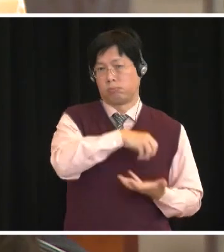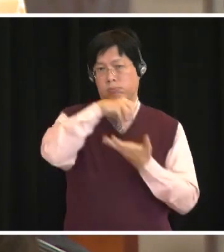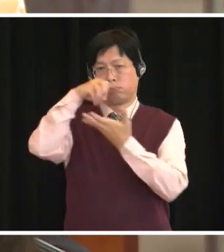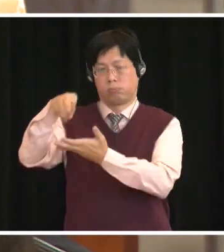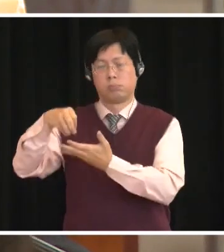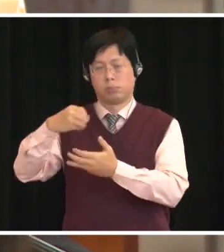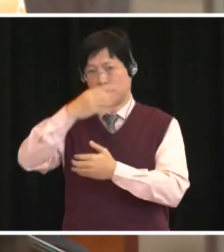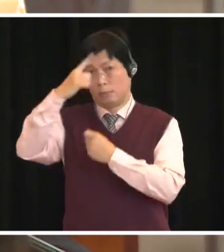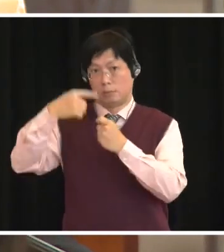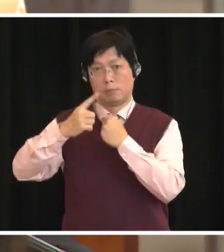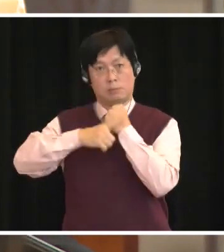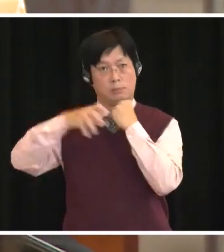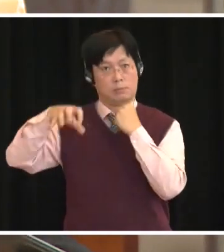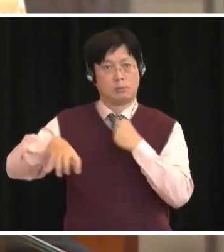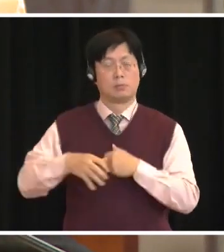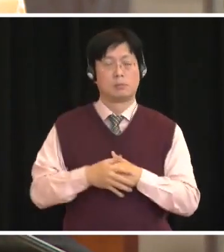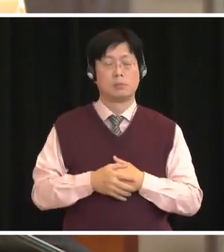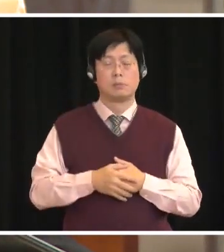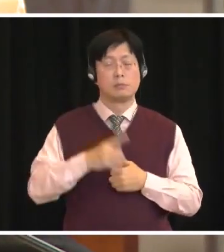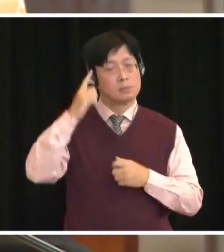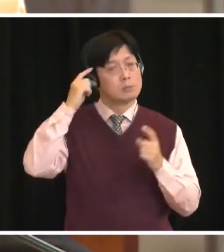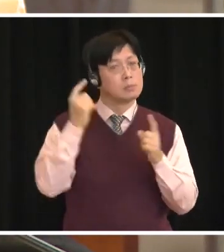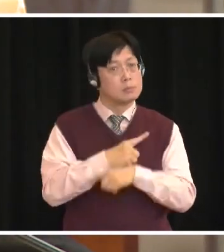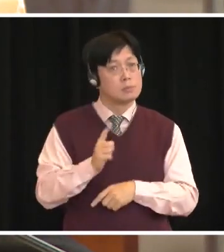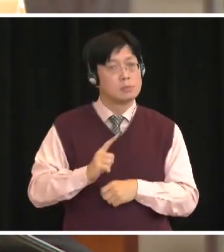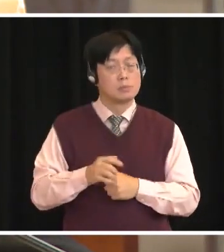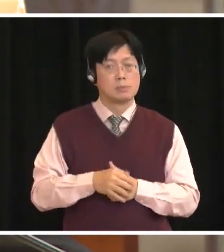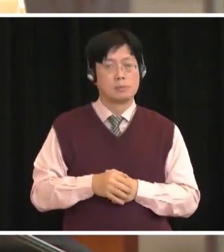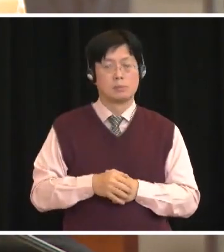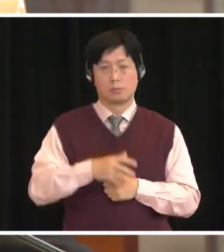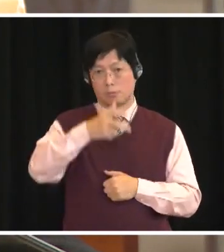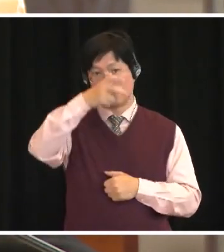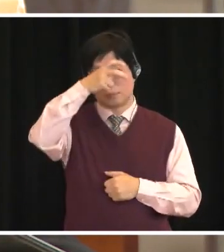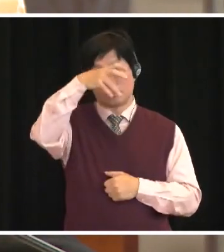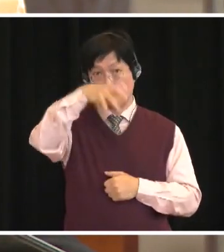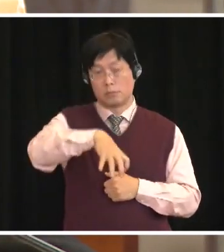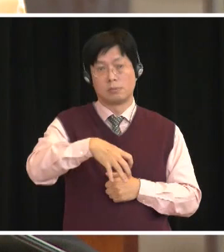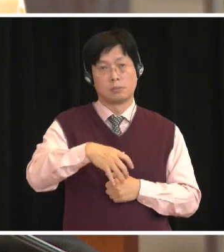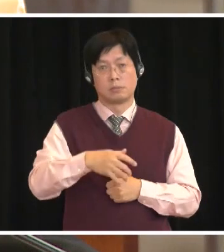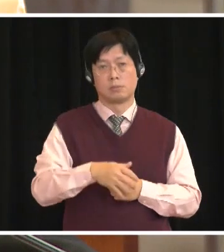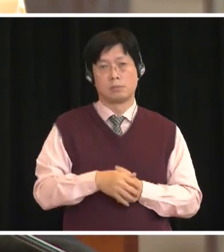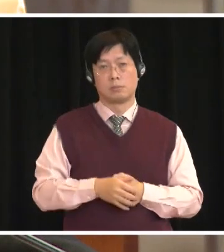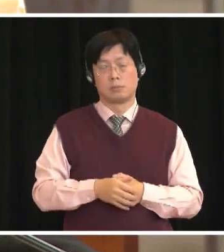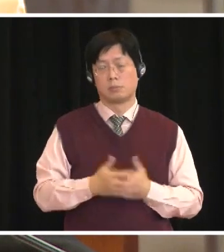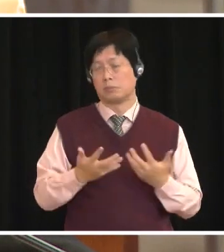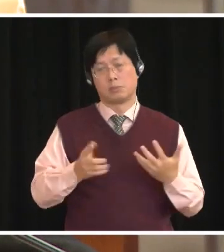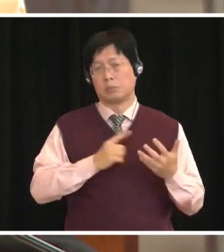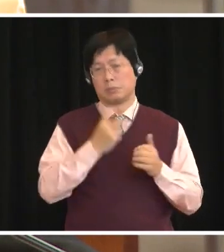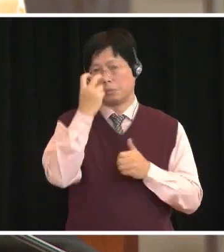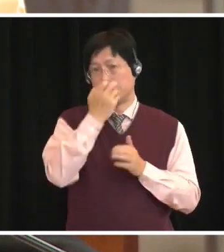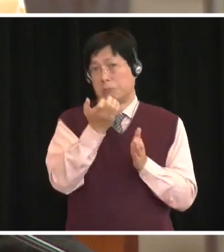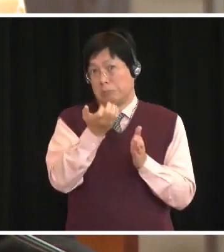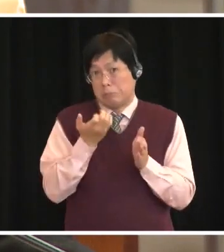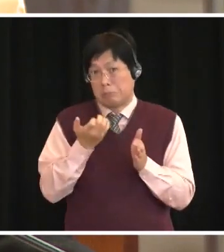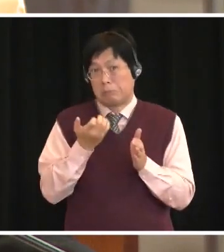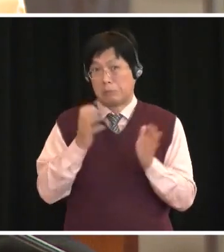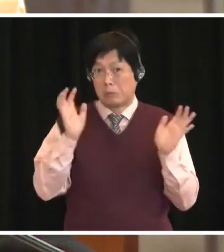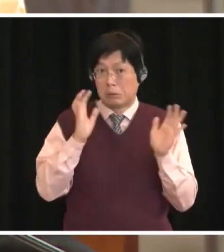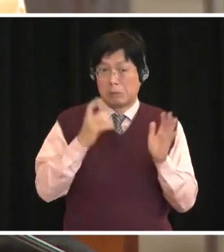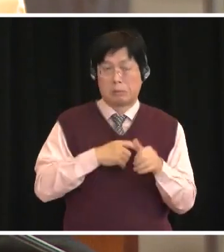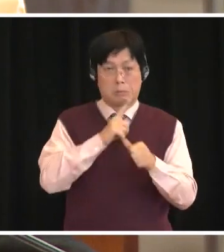suspend the investigation and transfer everything we have at hand to the juvenile courts. In other words,